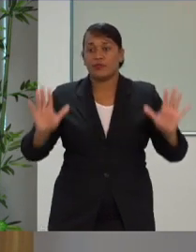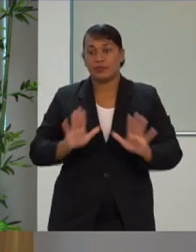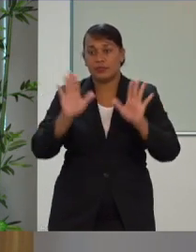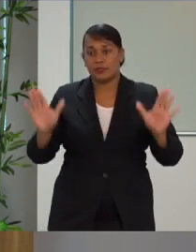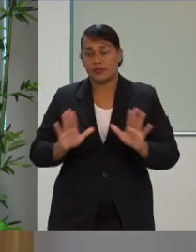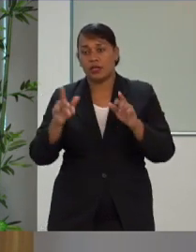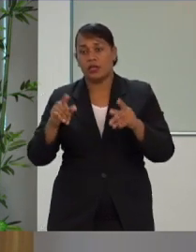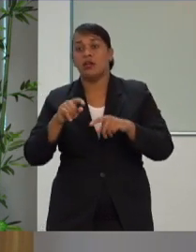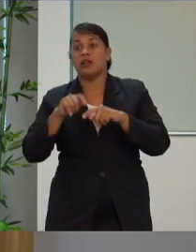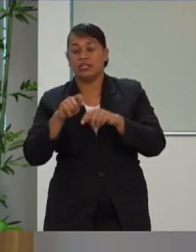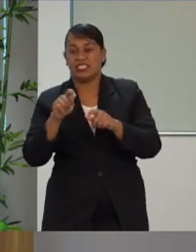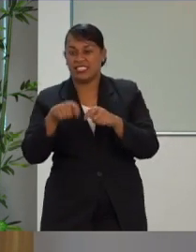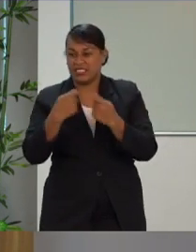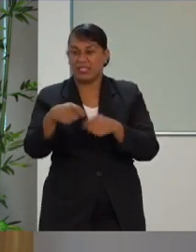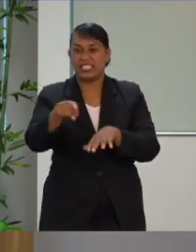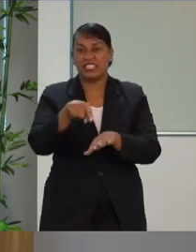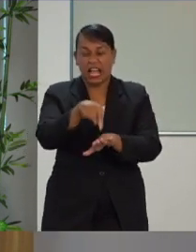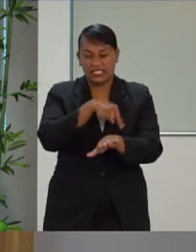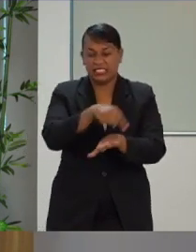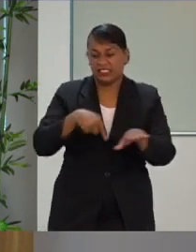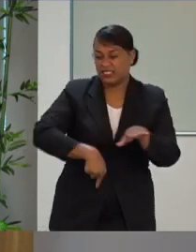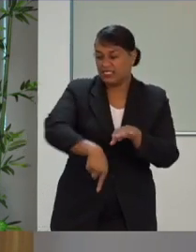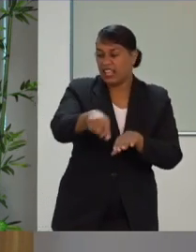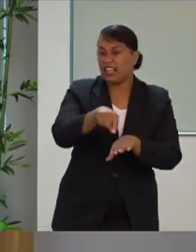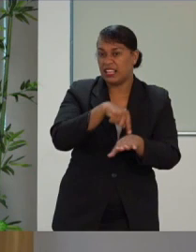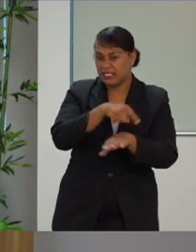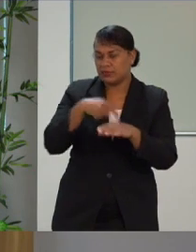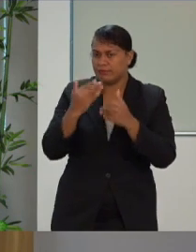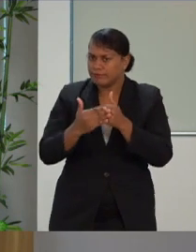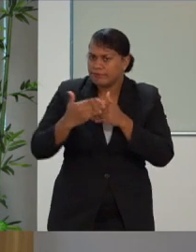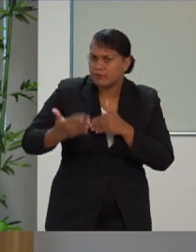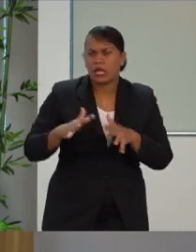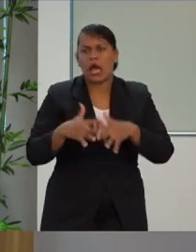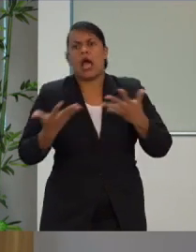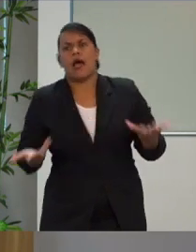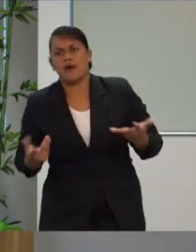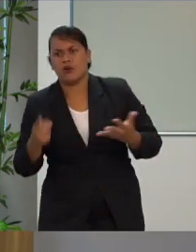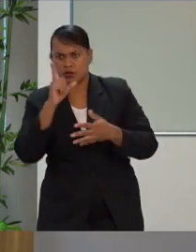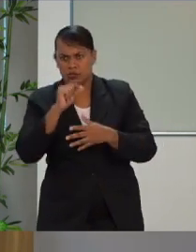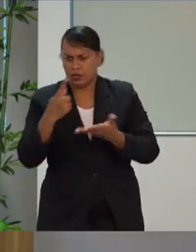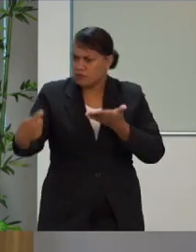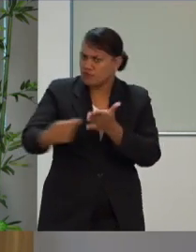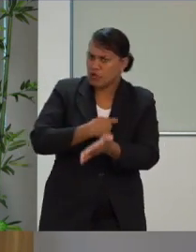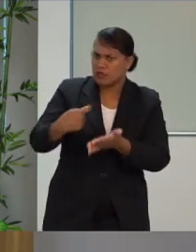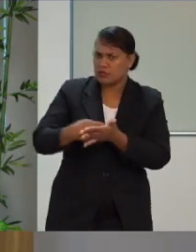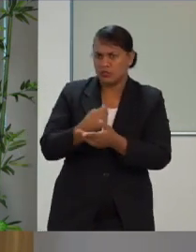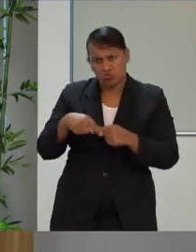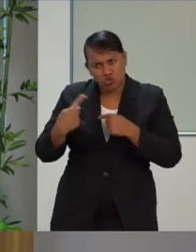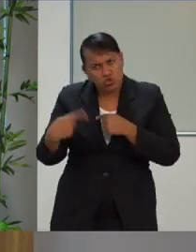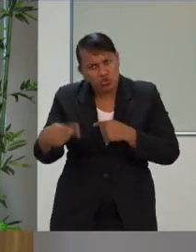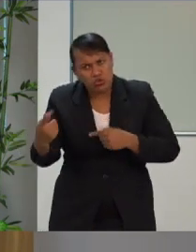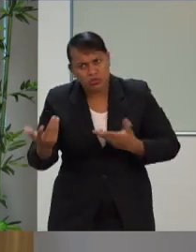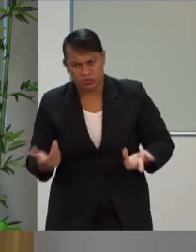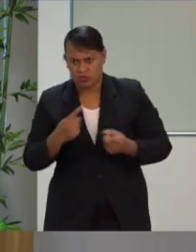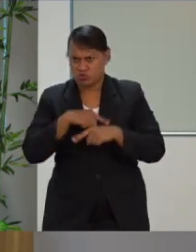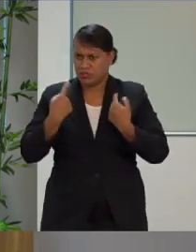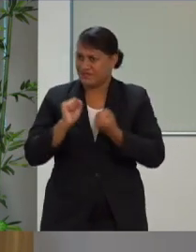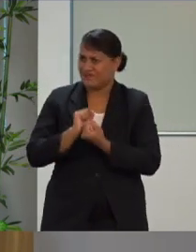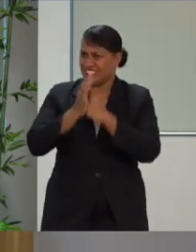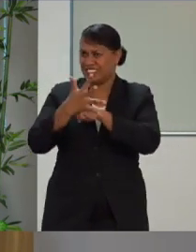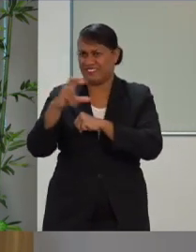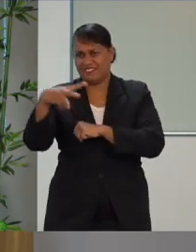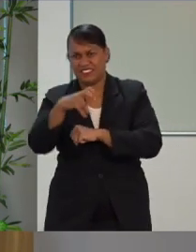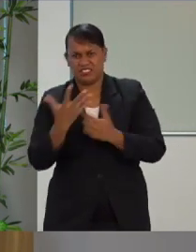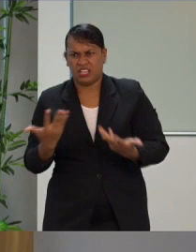weekend is coming up, and they were asking if there is any way that they'll be affected, their pay will be affected with regards to the COVID-19 in the country.